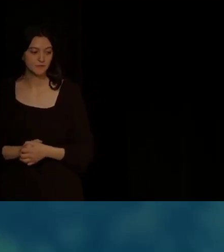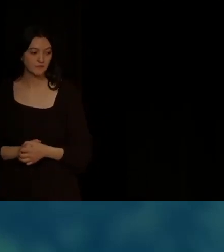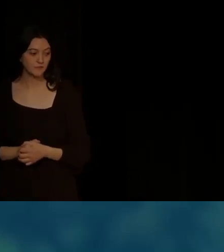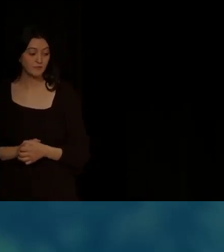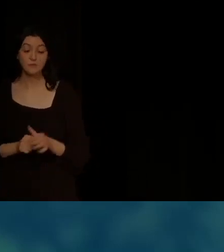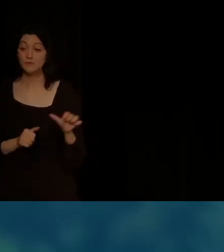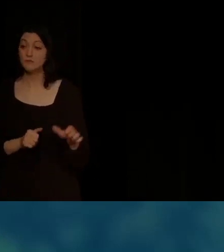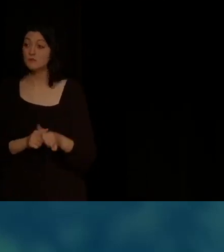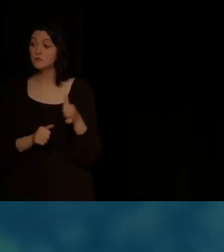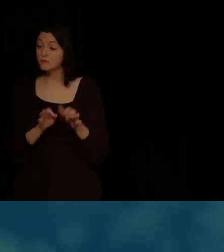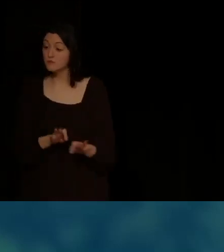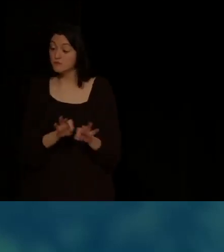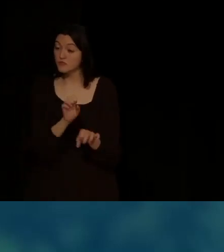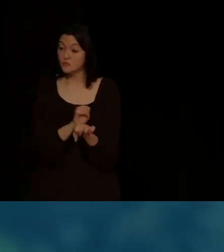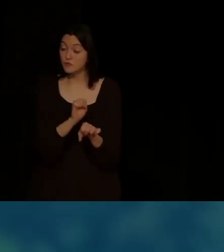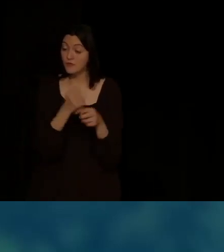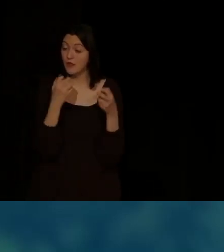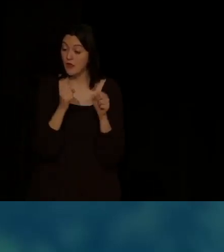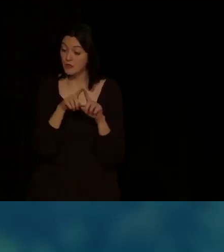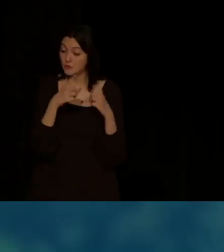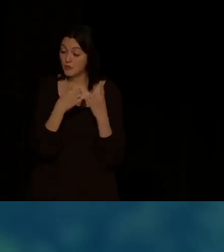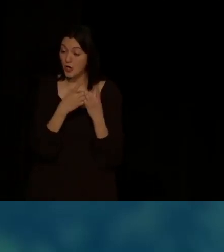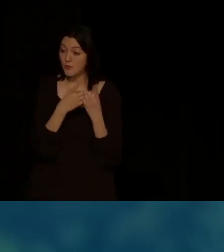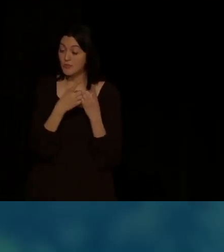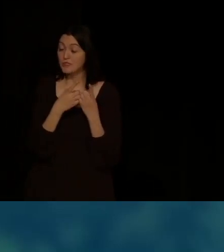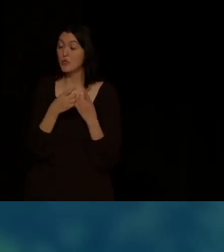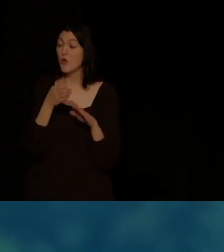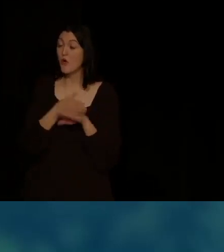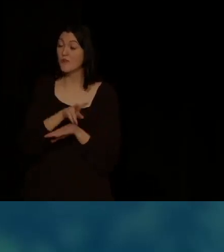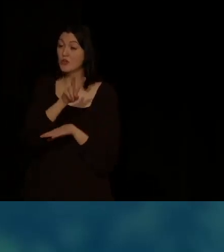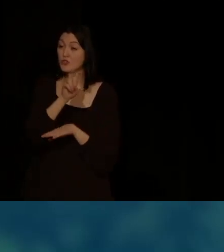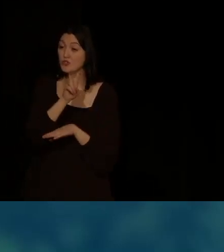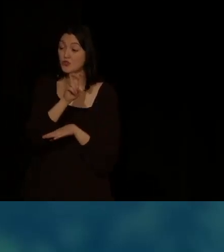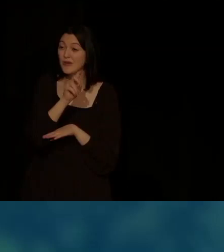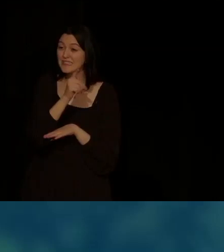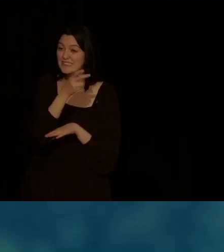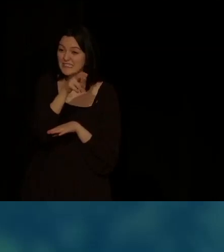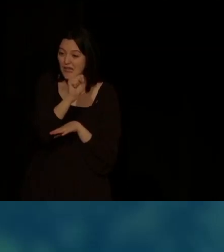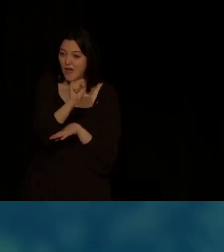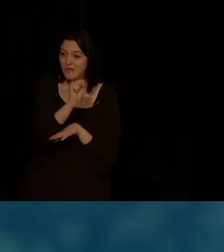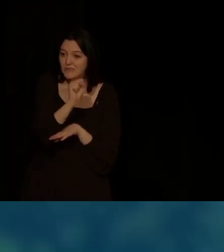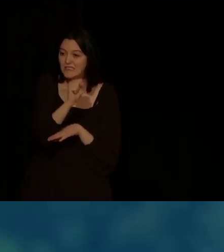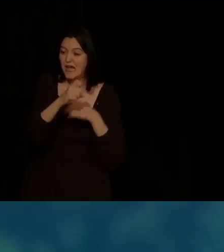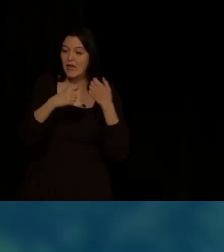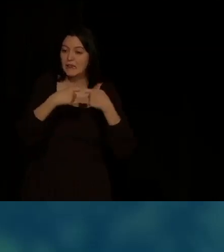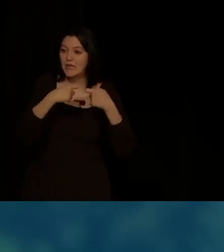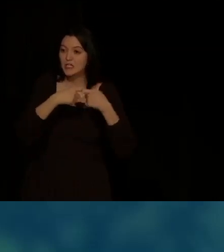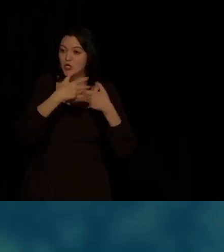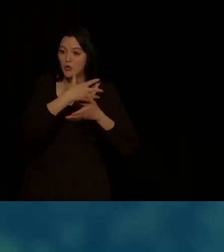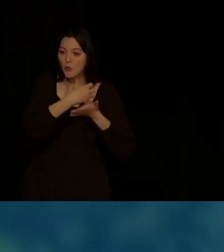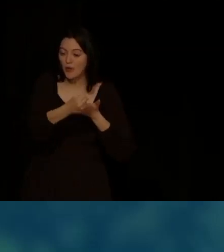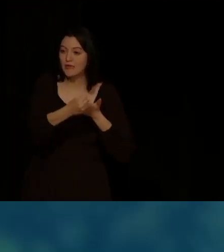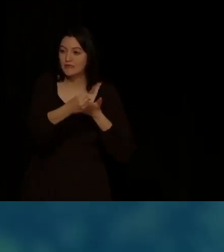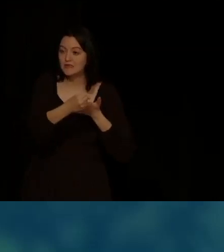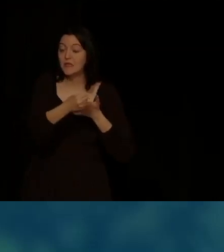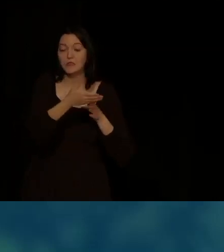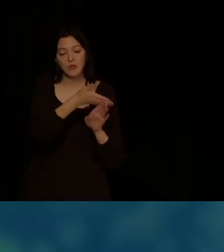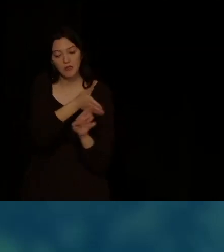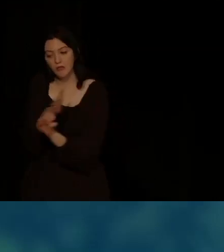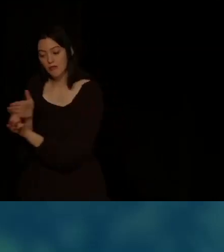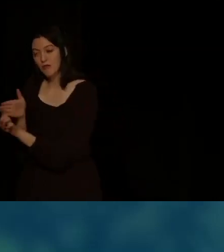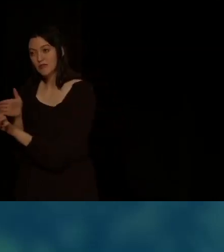Other vital work done by the health department includes diverting more than 200 tons of electronic waste from landfills by helping